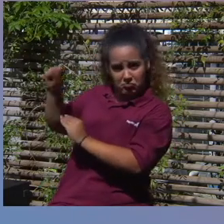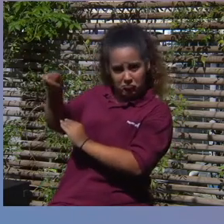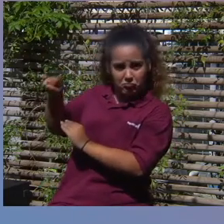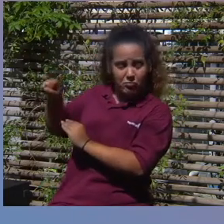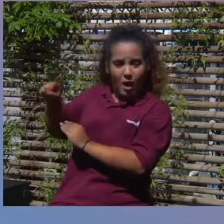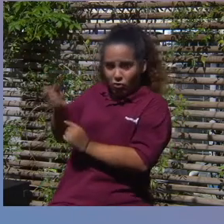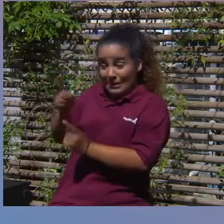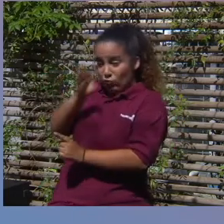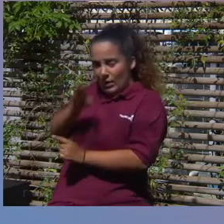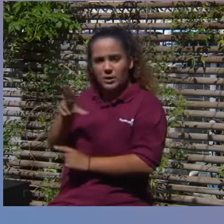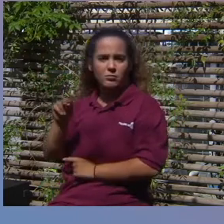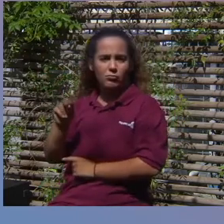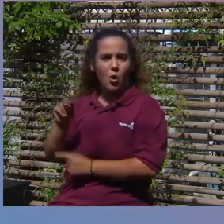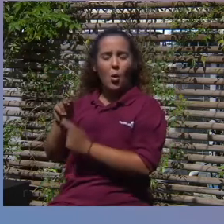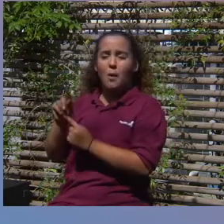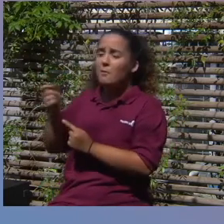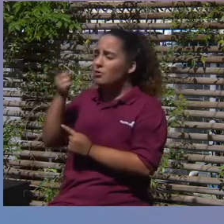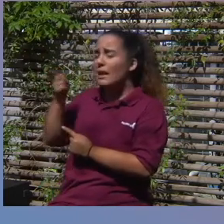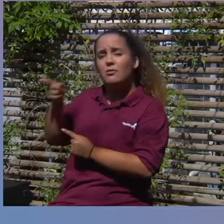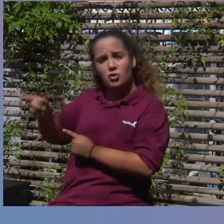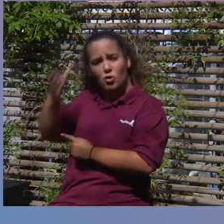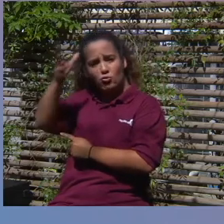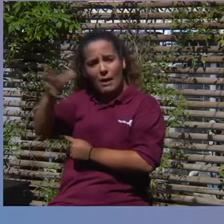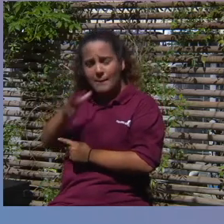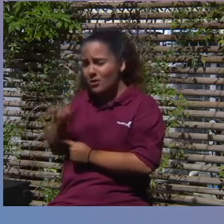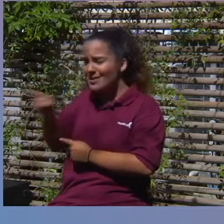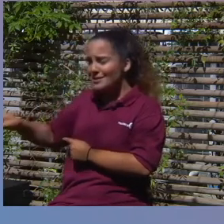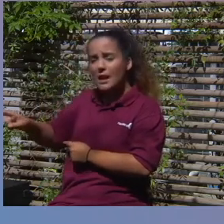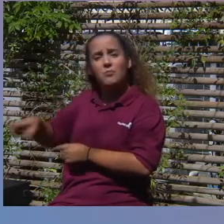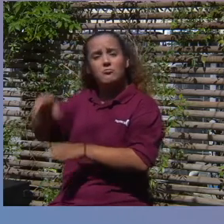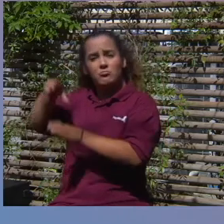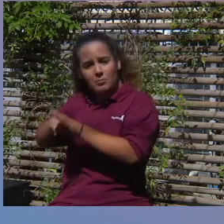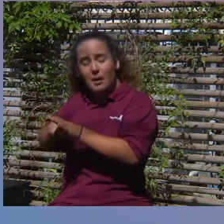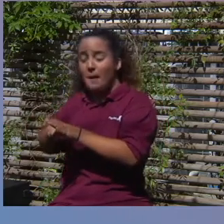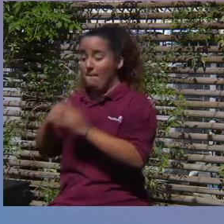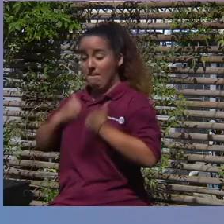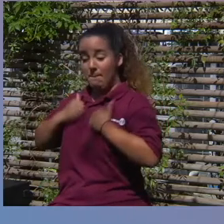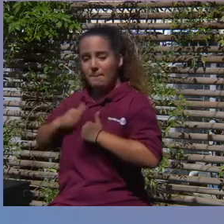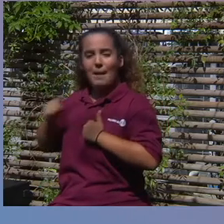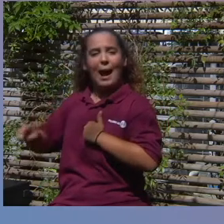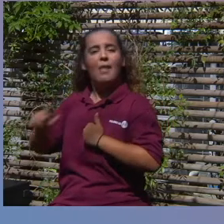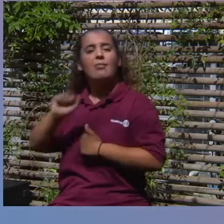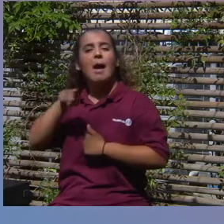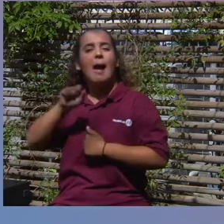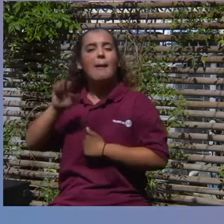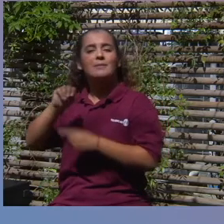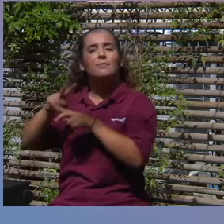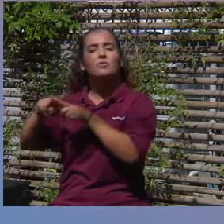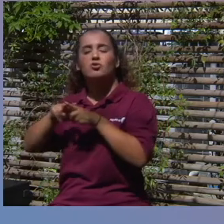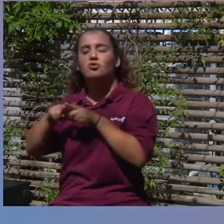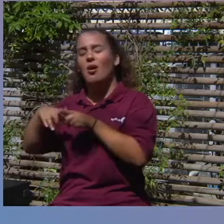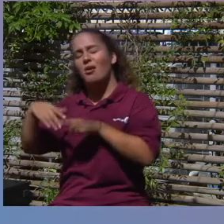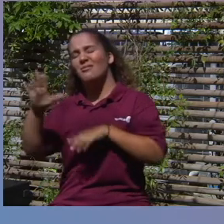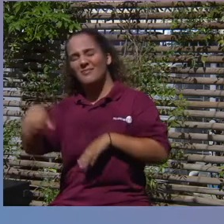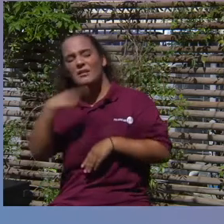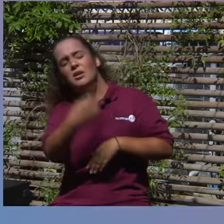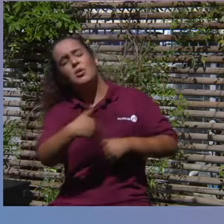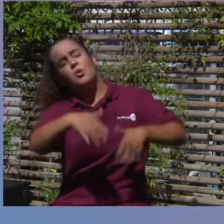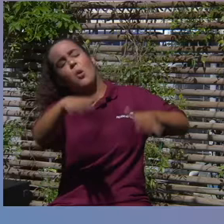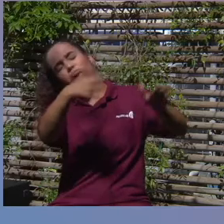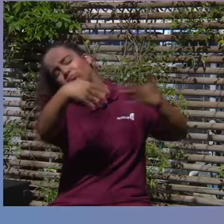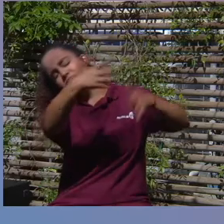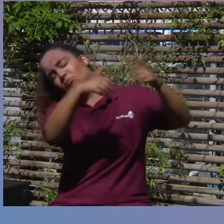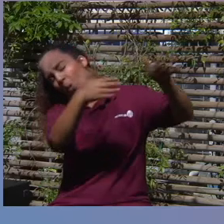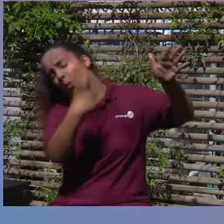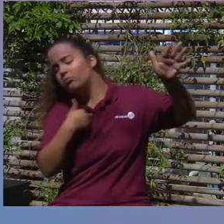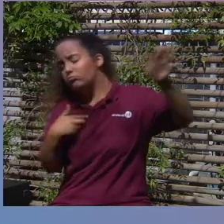passively. We saw our grandparents get in bathtubs and sit in that Epsom salt and chill out and tell everybody go mind their business somewhere else, right? We saw these